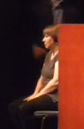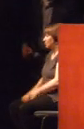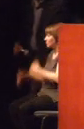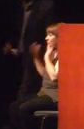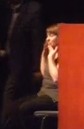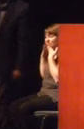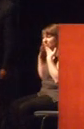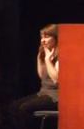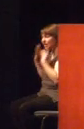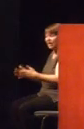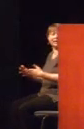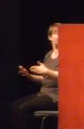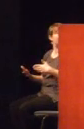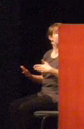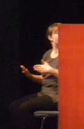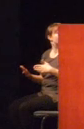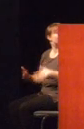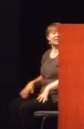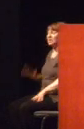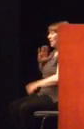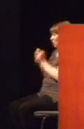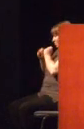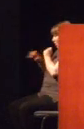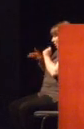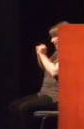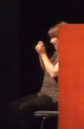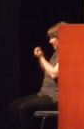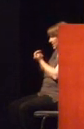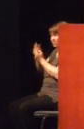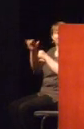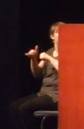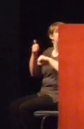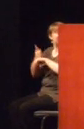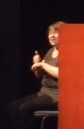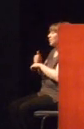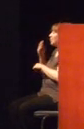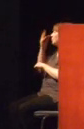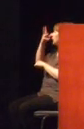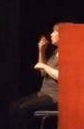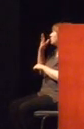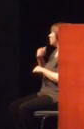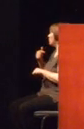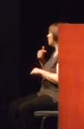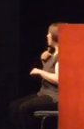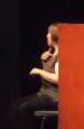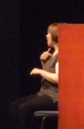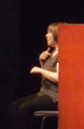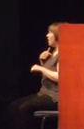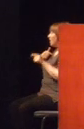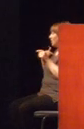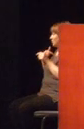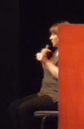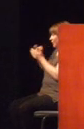Thank you. And our marketing team has put together for us a beautiful introduction of our